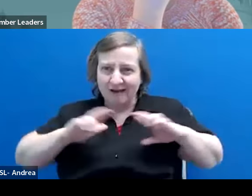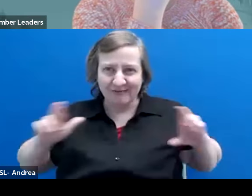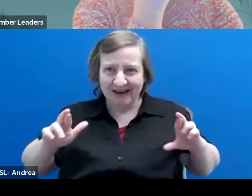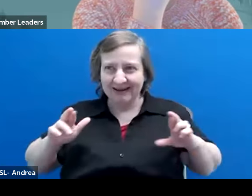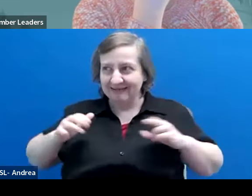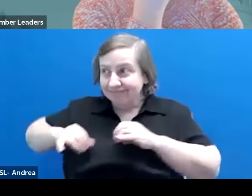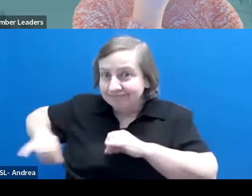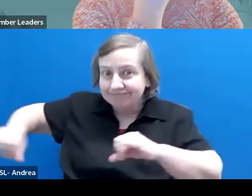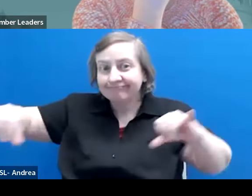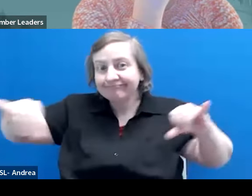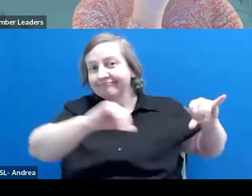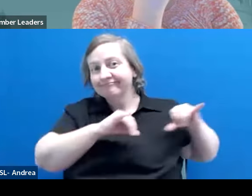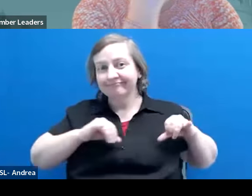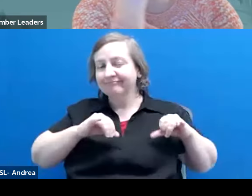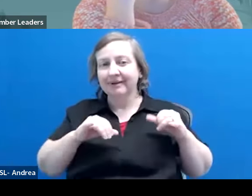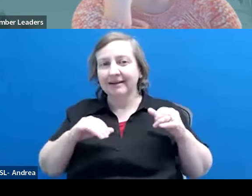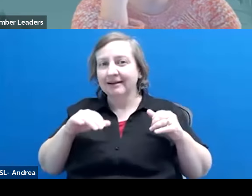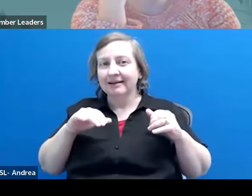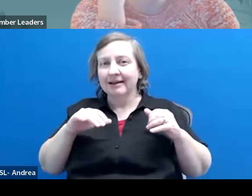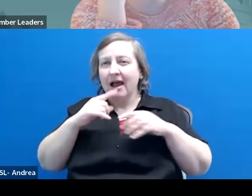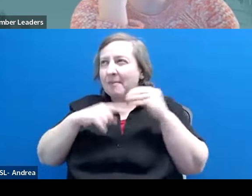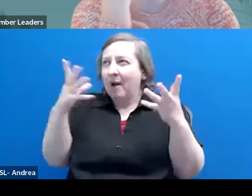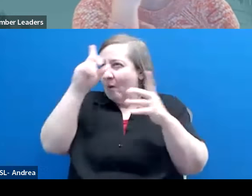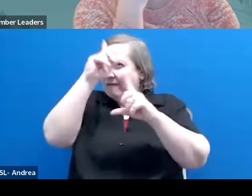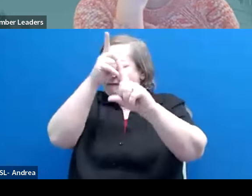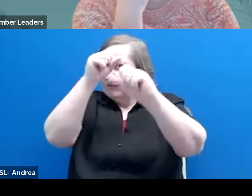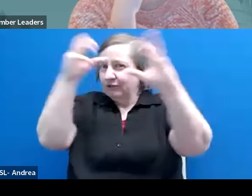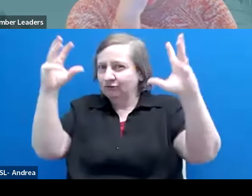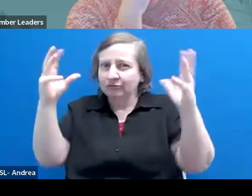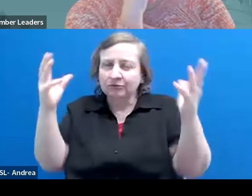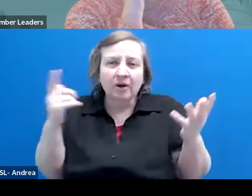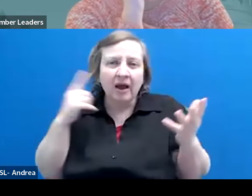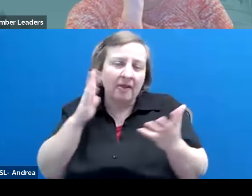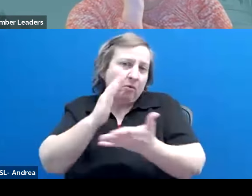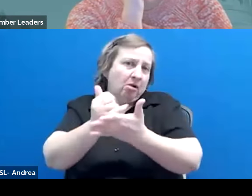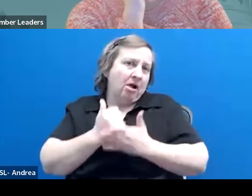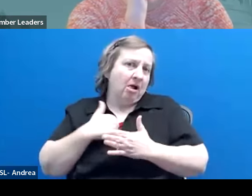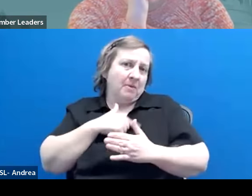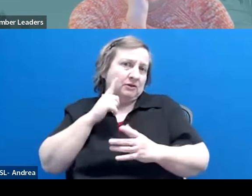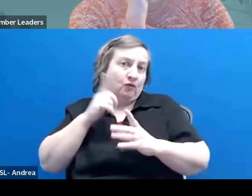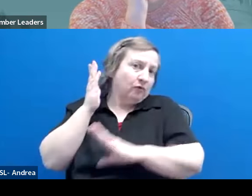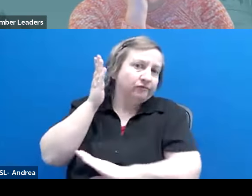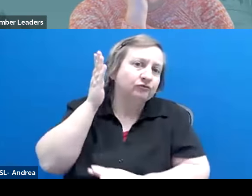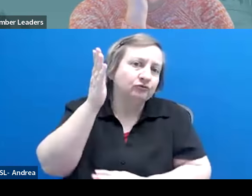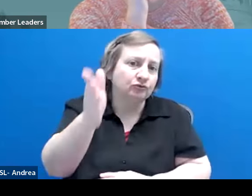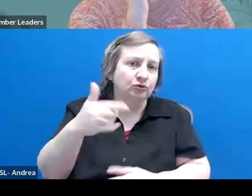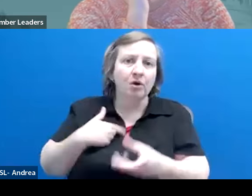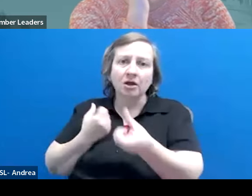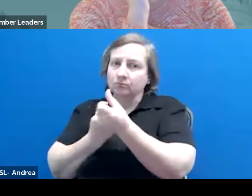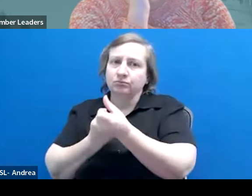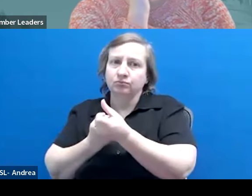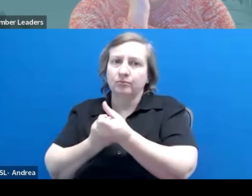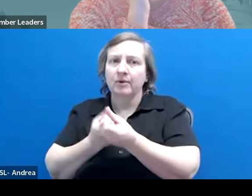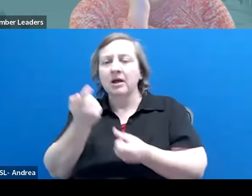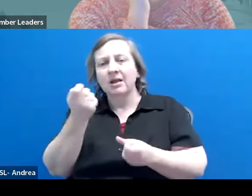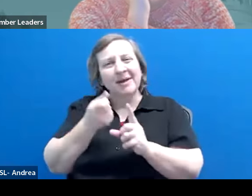alignment around the vision. And so I think this can really help us long-term. So I'm supportive. On kind of